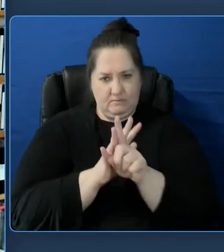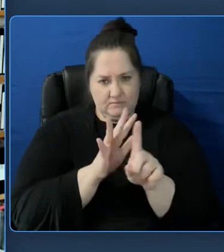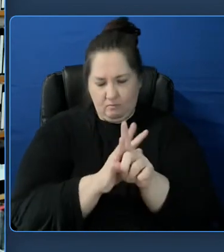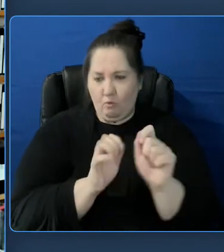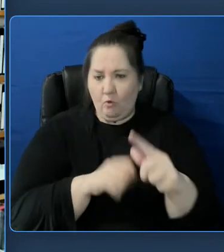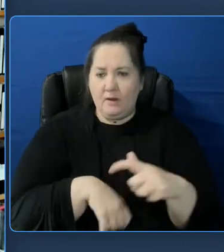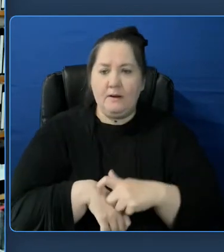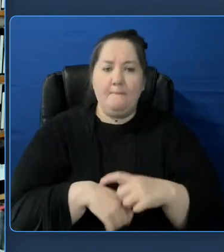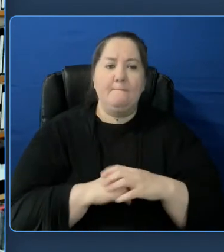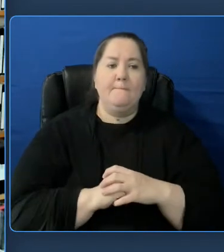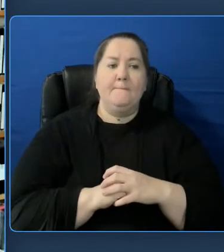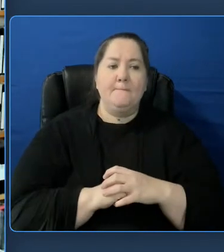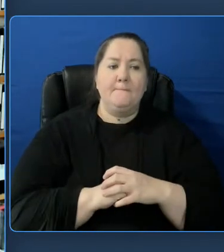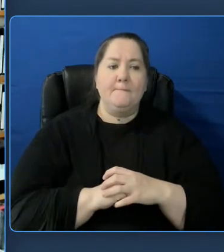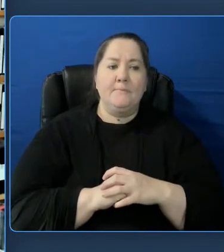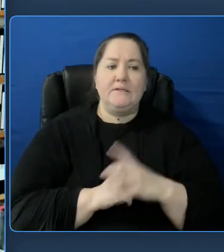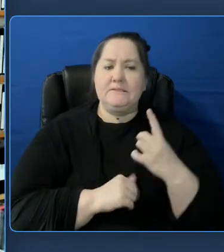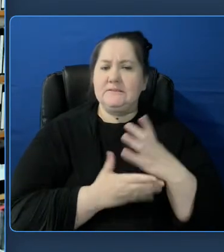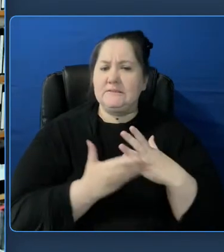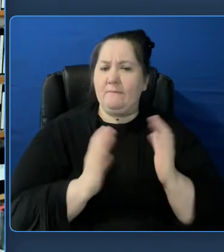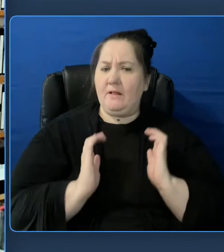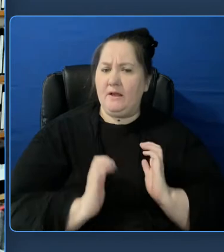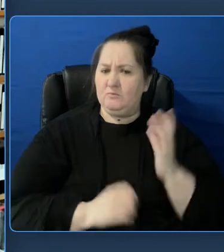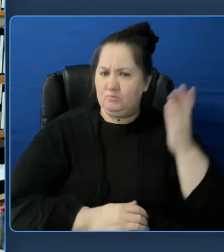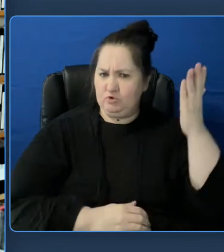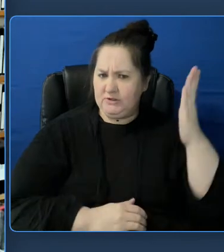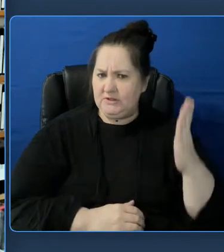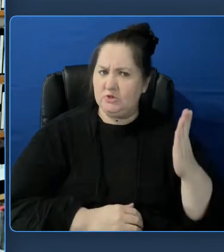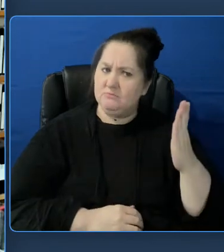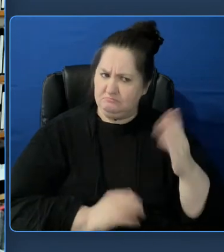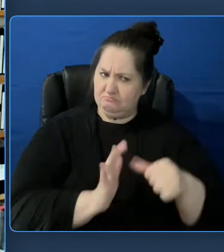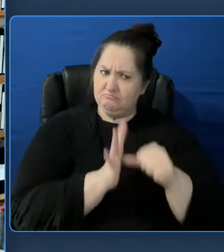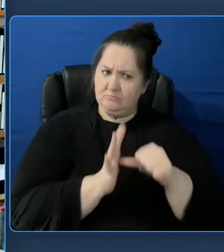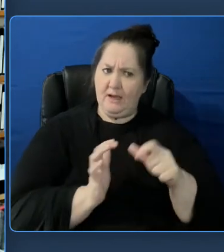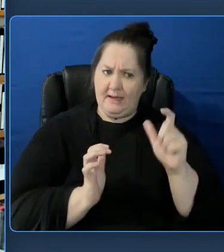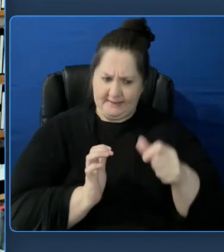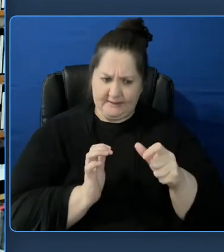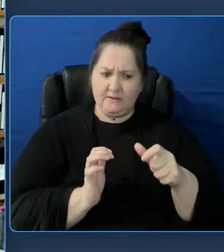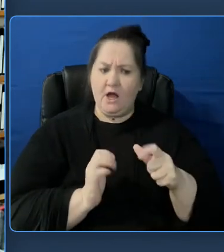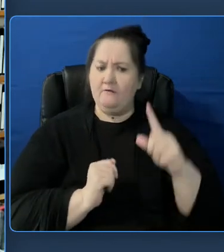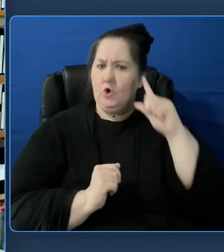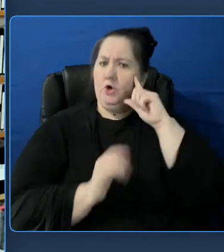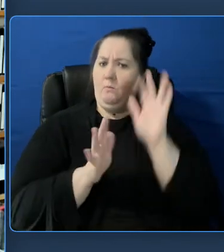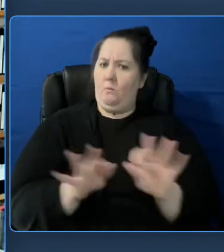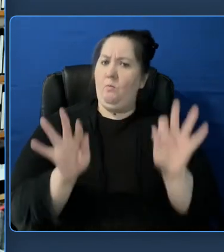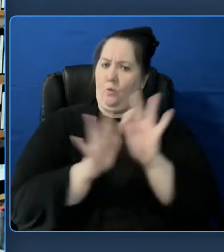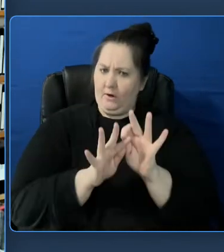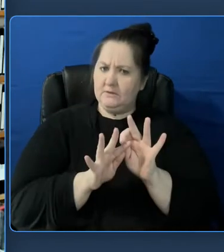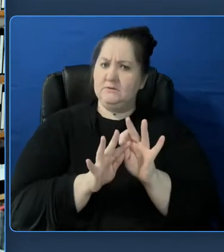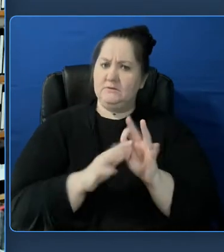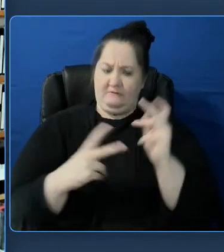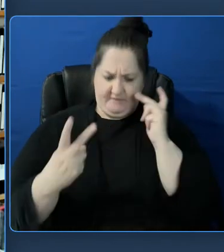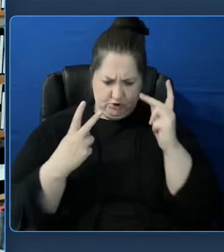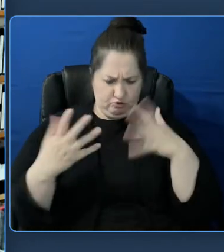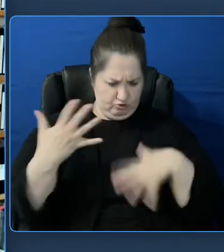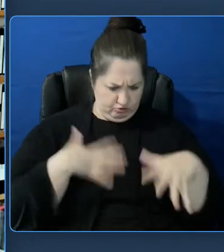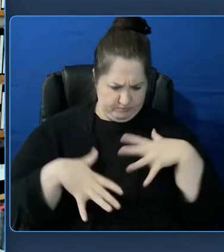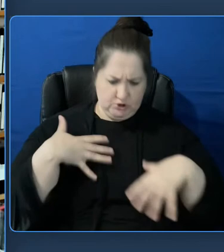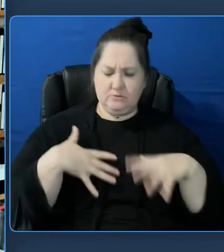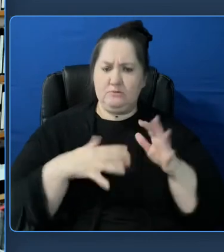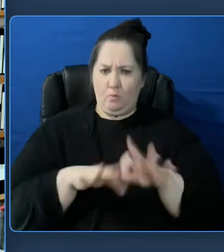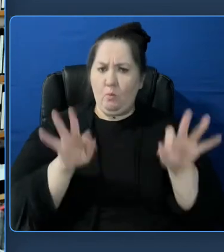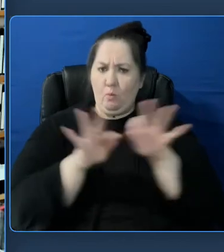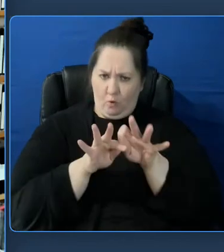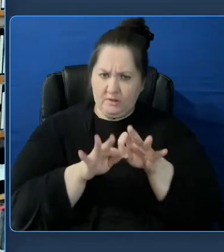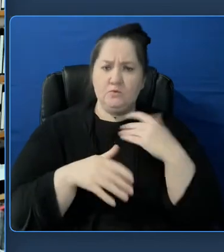and some clients or presenters will insist, I've heard this is an important thing, and we're going to describe ourselves